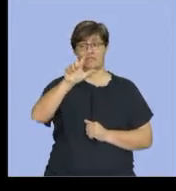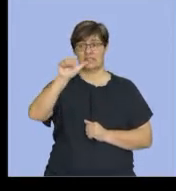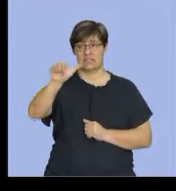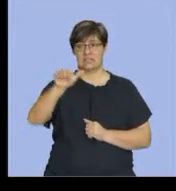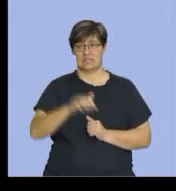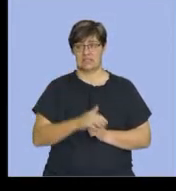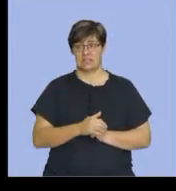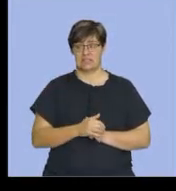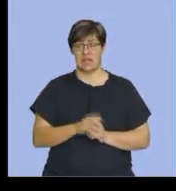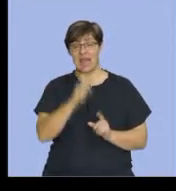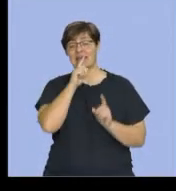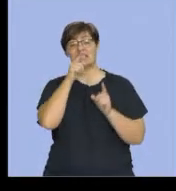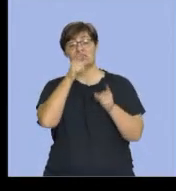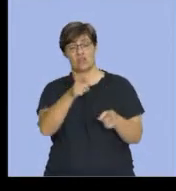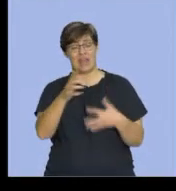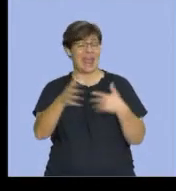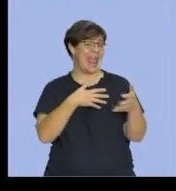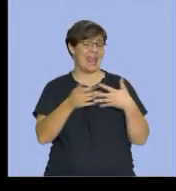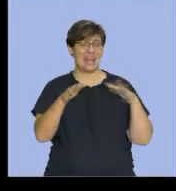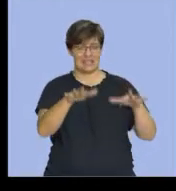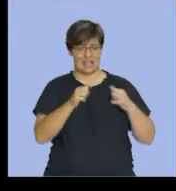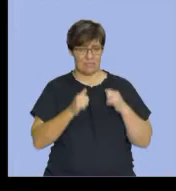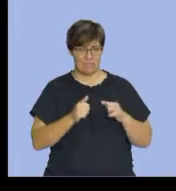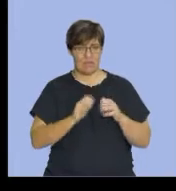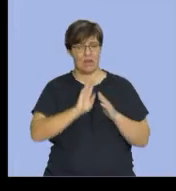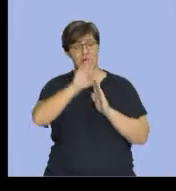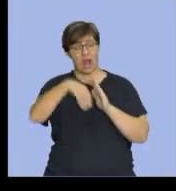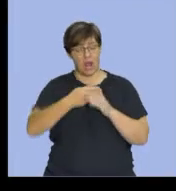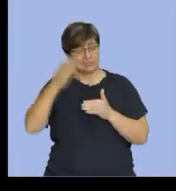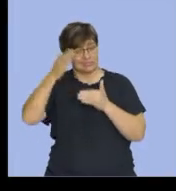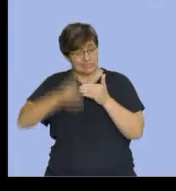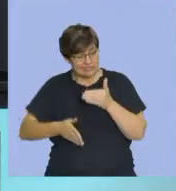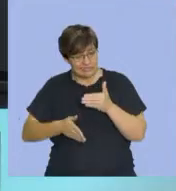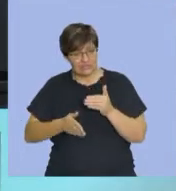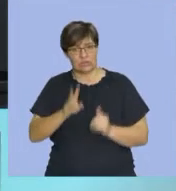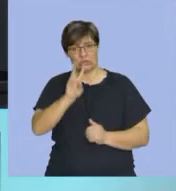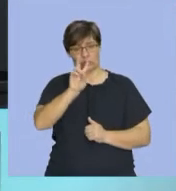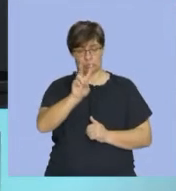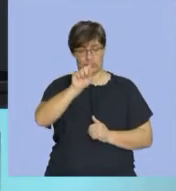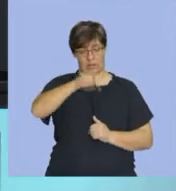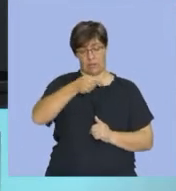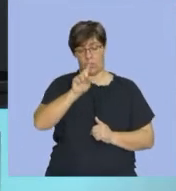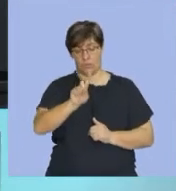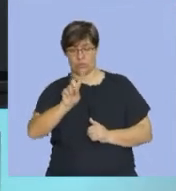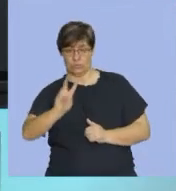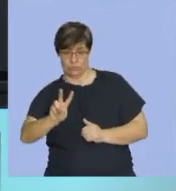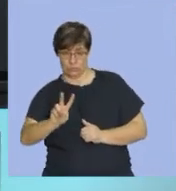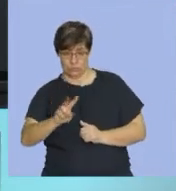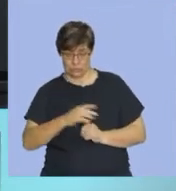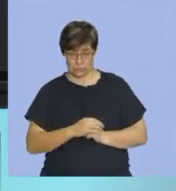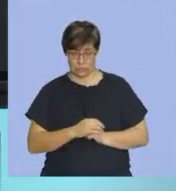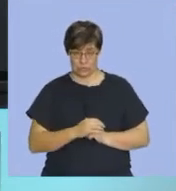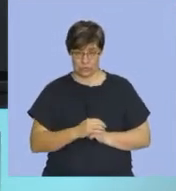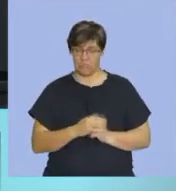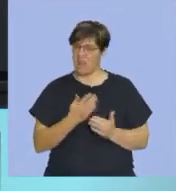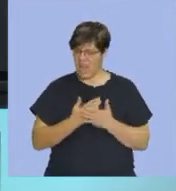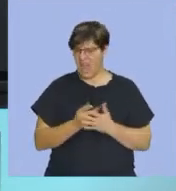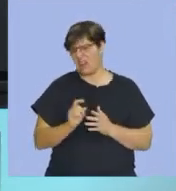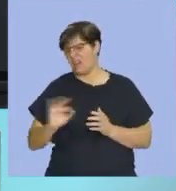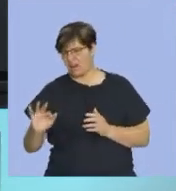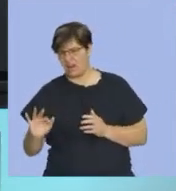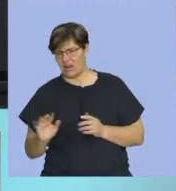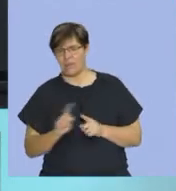112,76. Your instructions in any exam round off to at least 2 decimal places. You can use